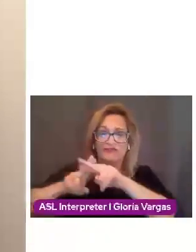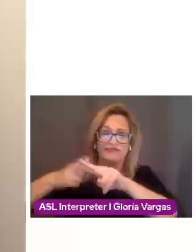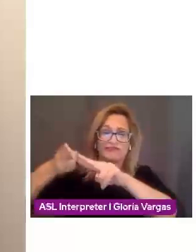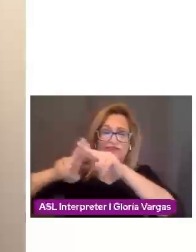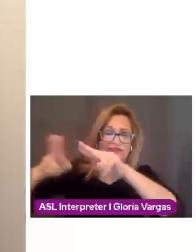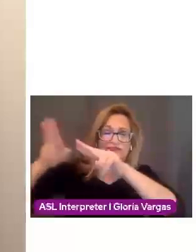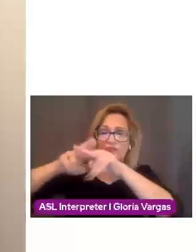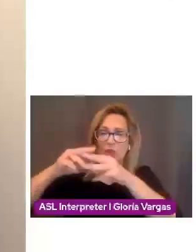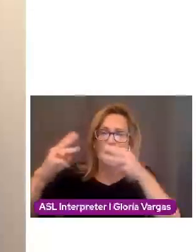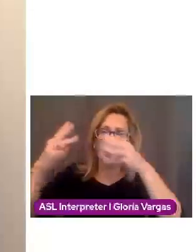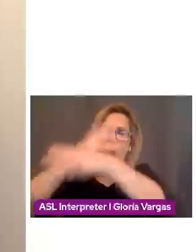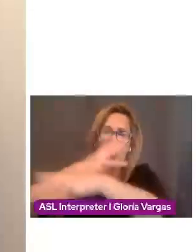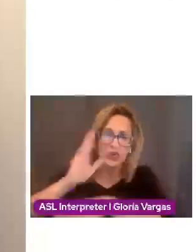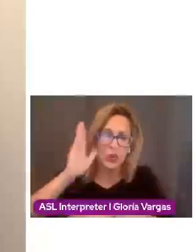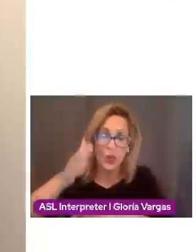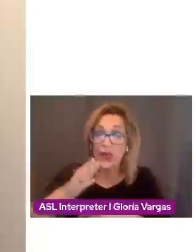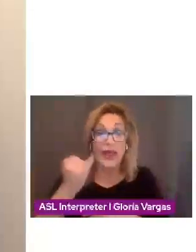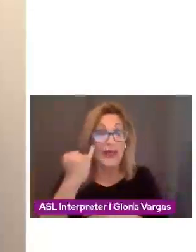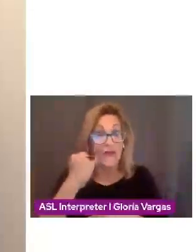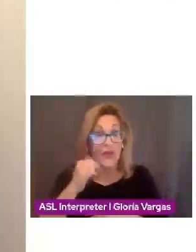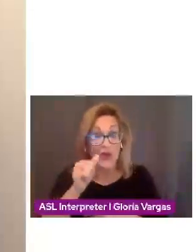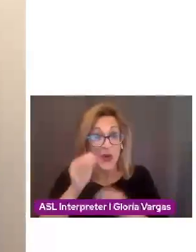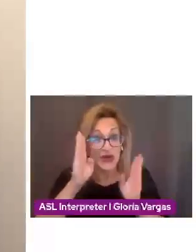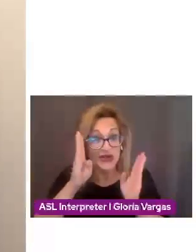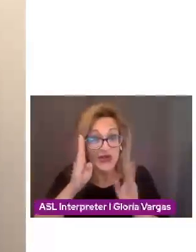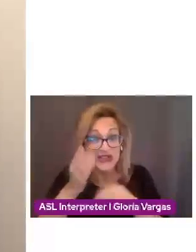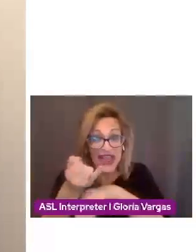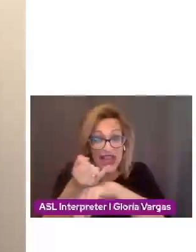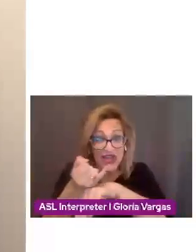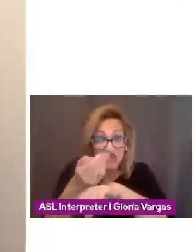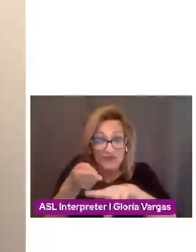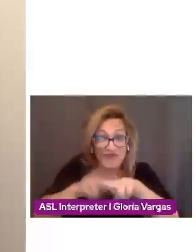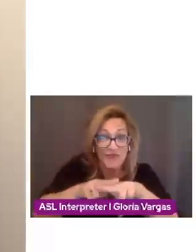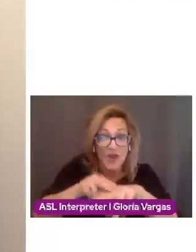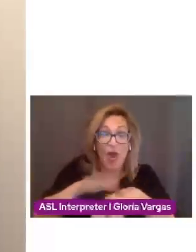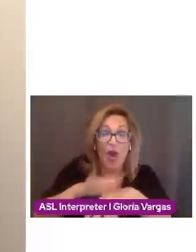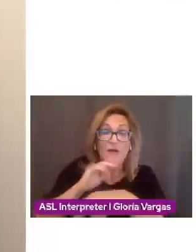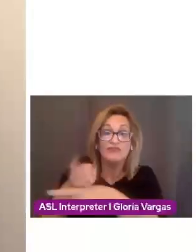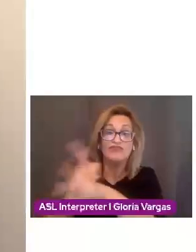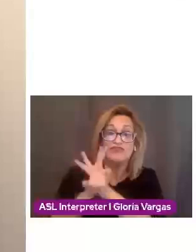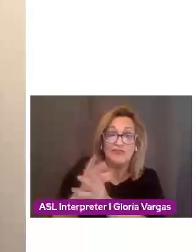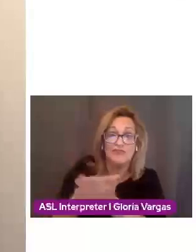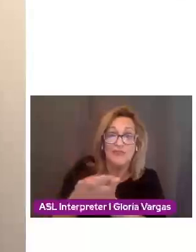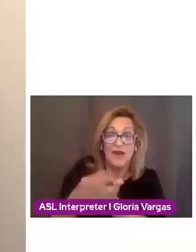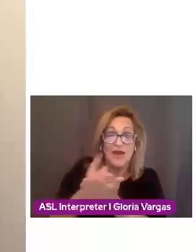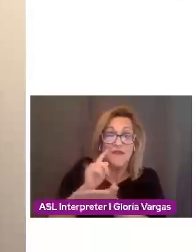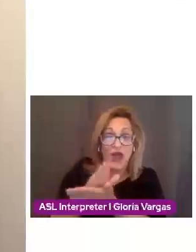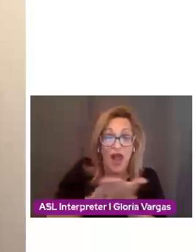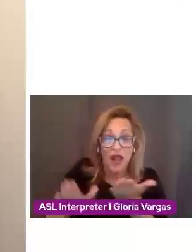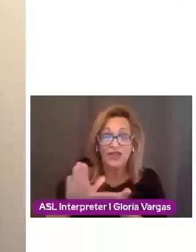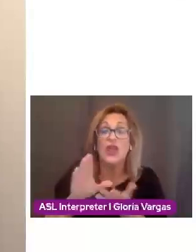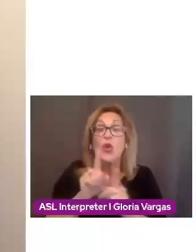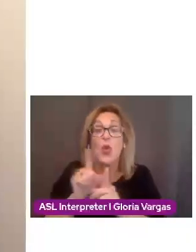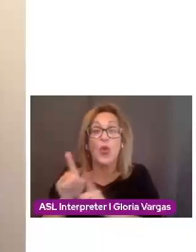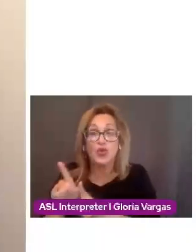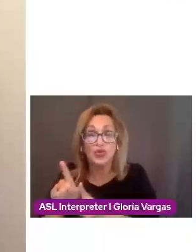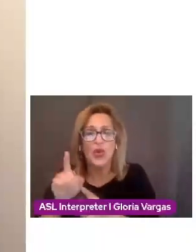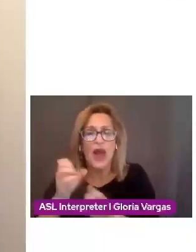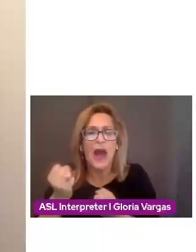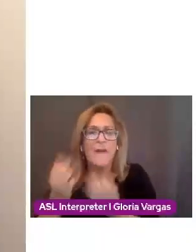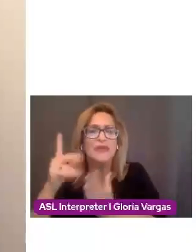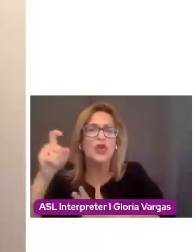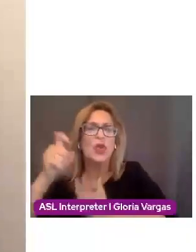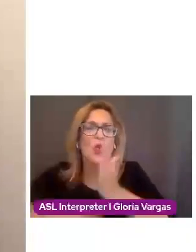address interest rates on student loans and until we address the actual cost of a higher education in the United